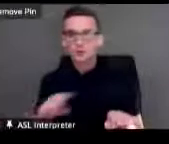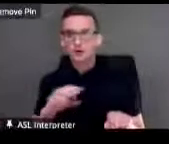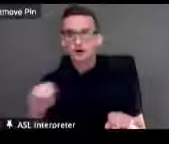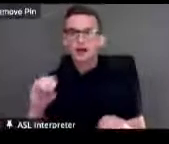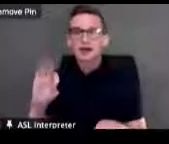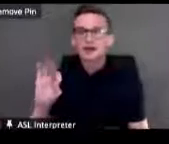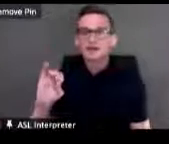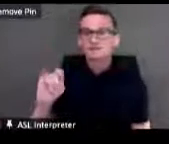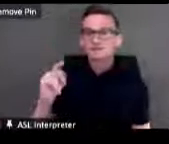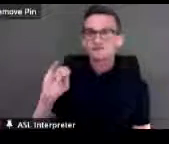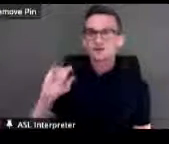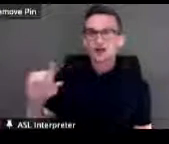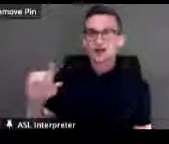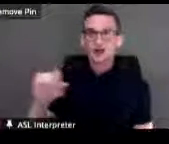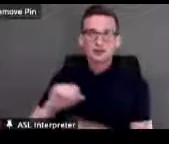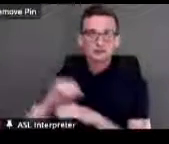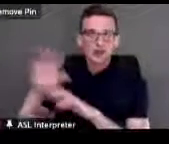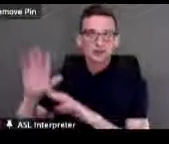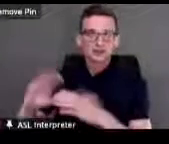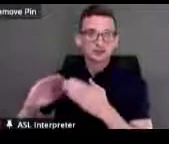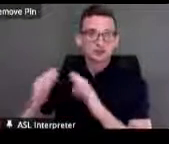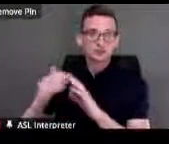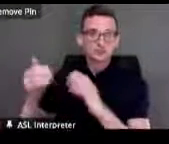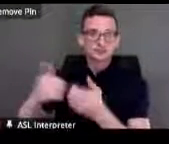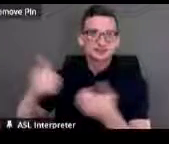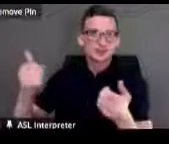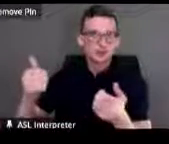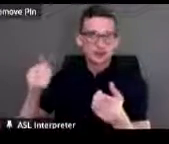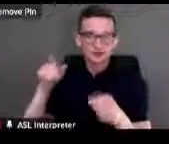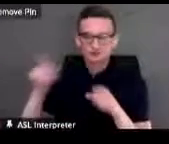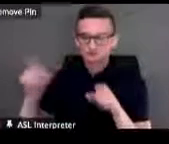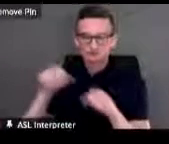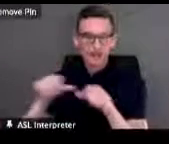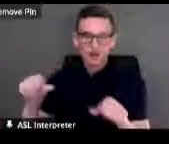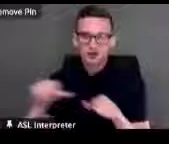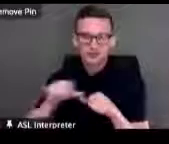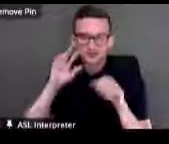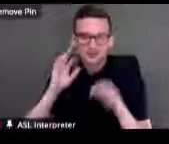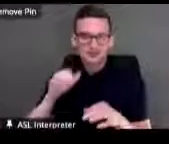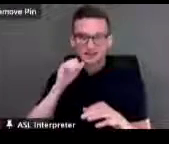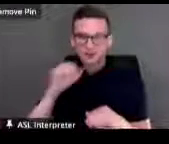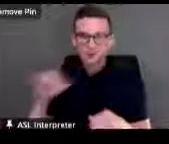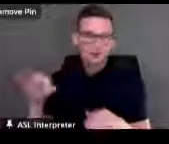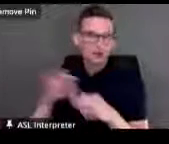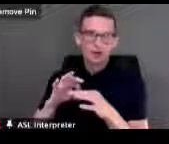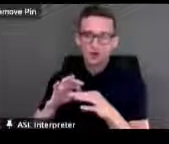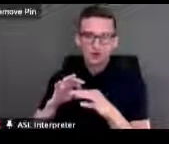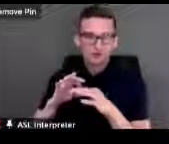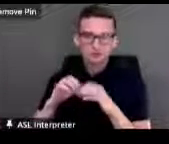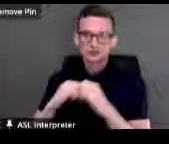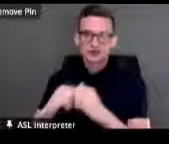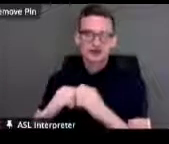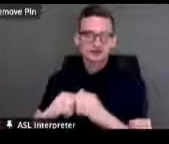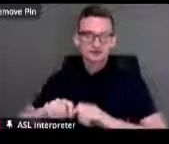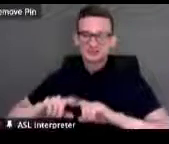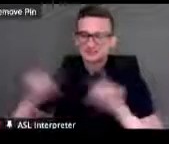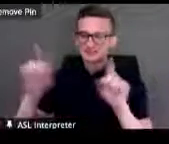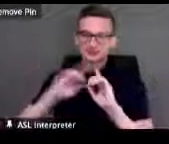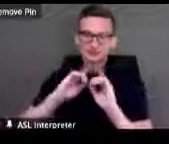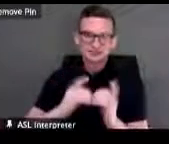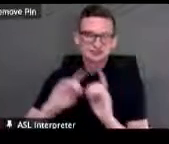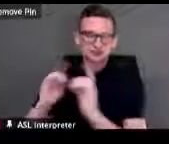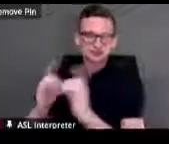mountain communities separate. These two areas definitely don't belong together in districts. They are different